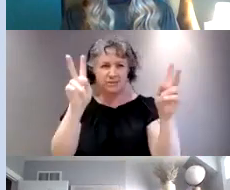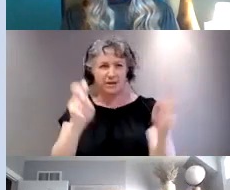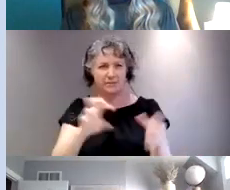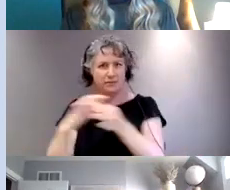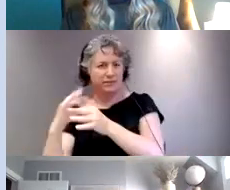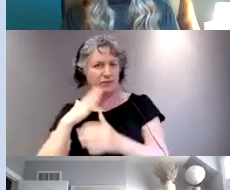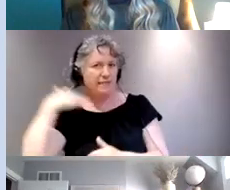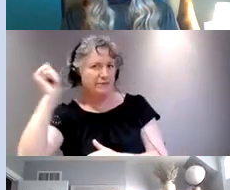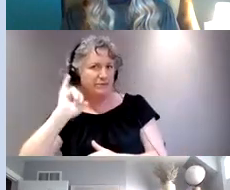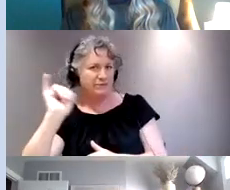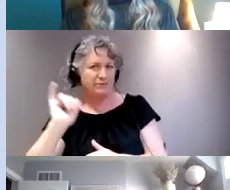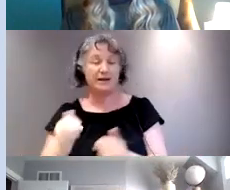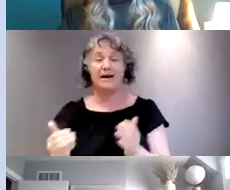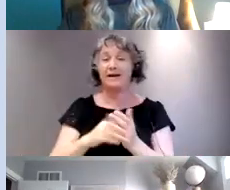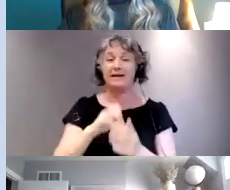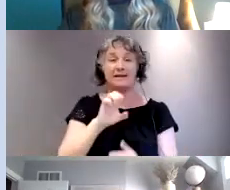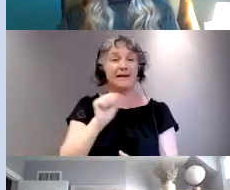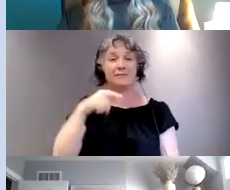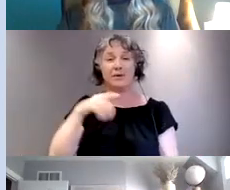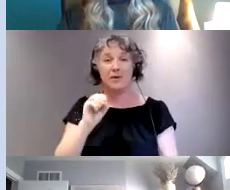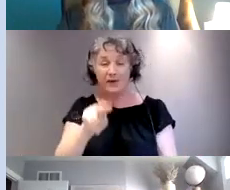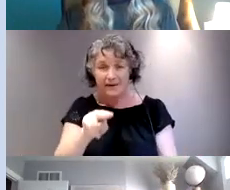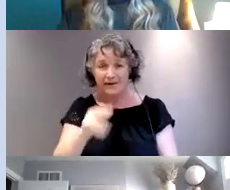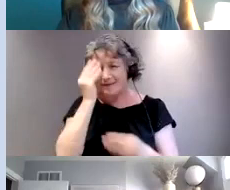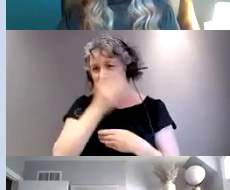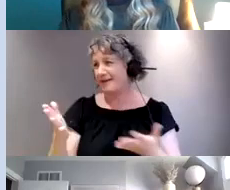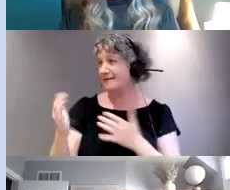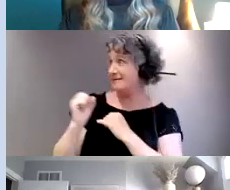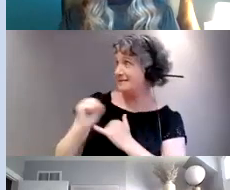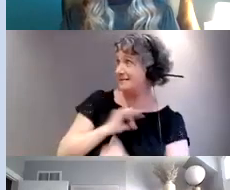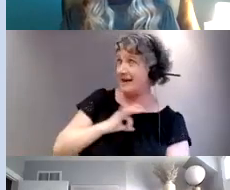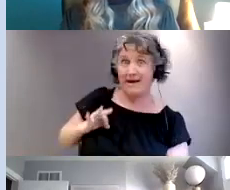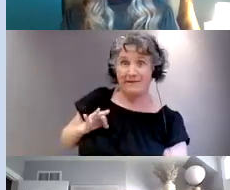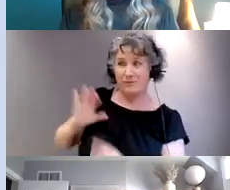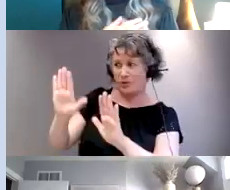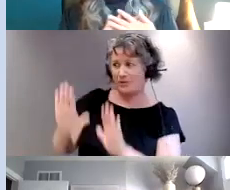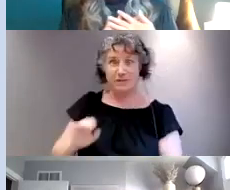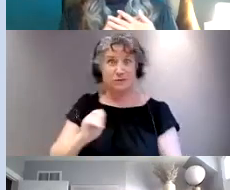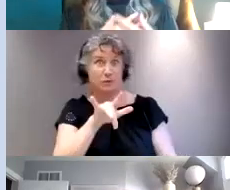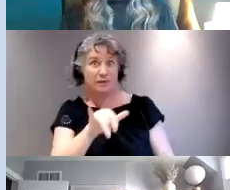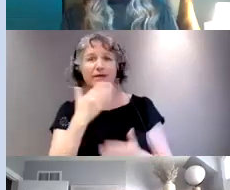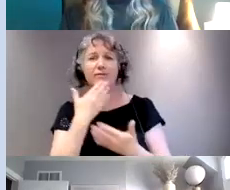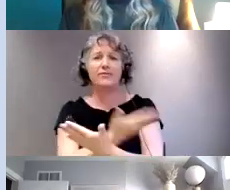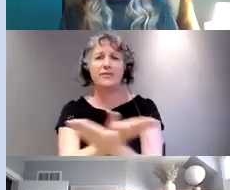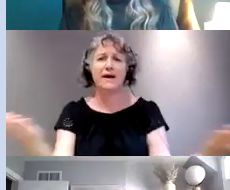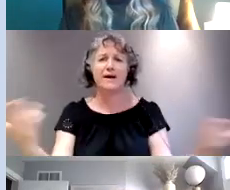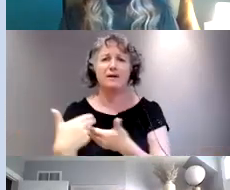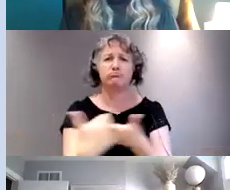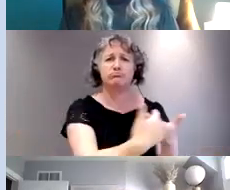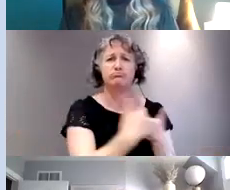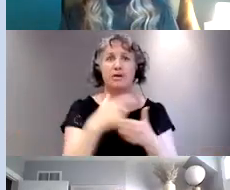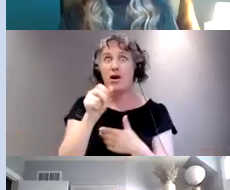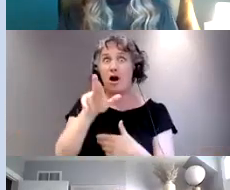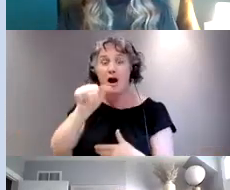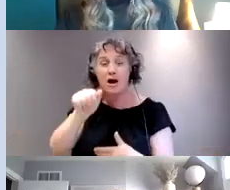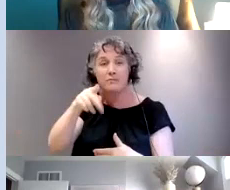behalf of Elder Abuse Prevention Ontario, my wonderful colleagues, and Julie Gill, we'd like to thank everybody today, and Laura Proctor for